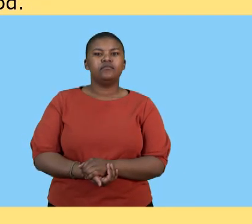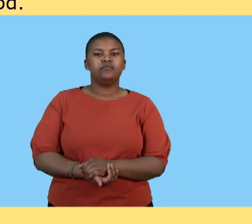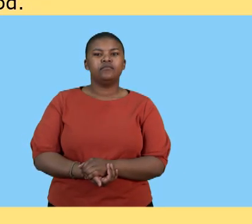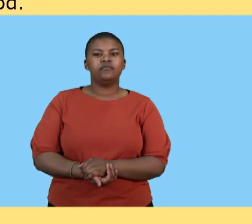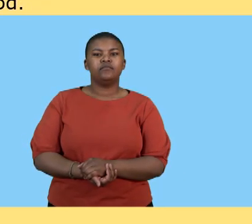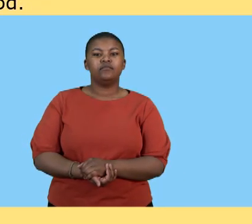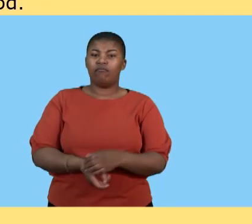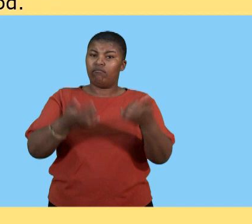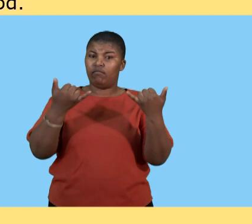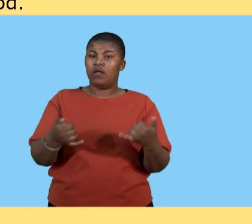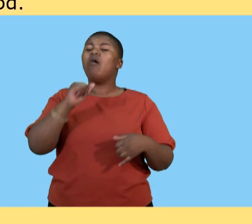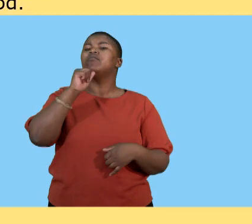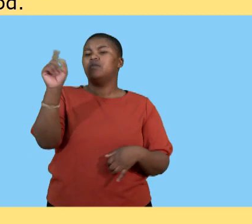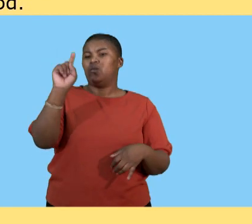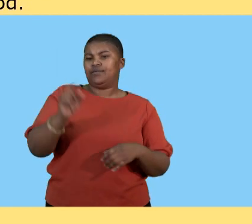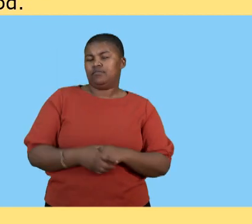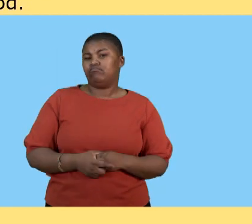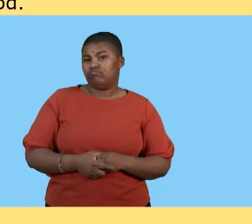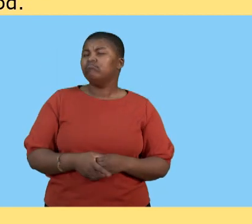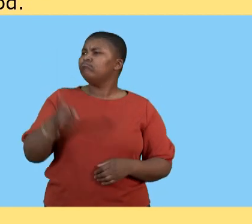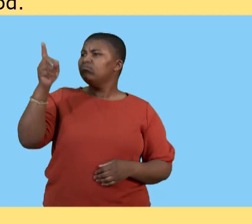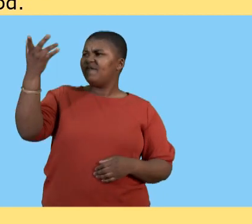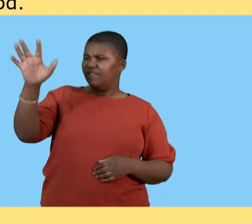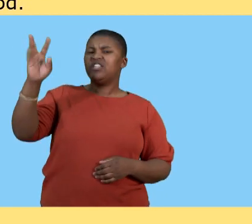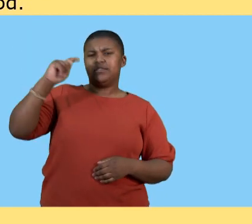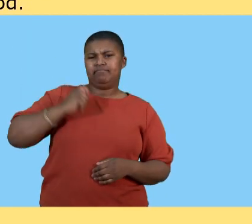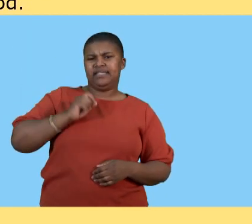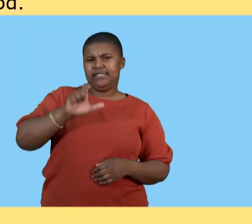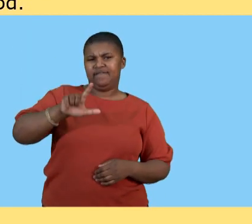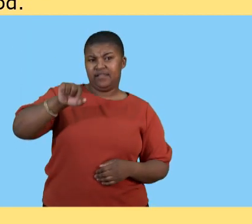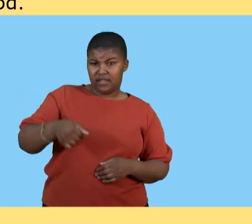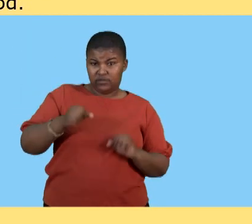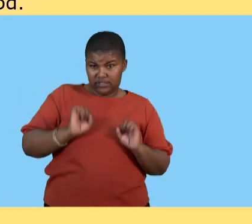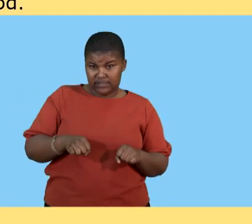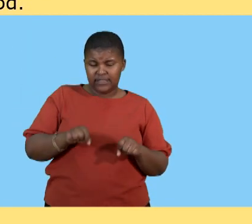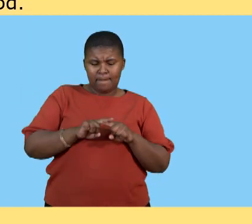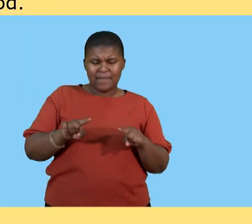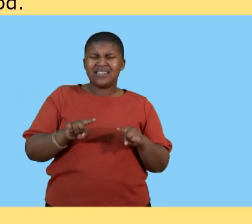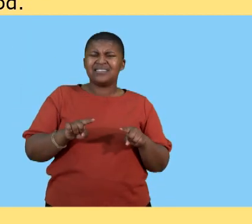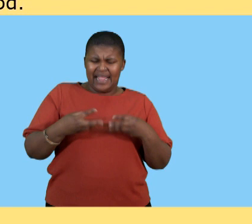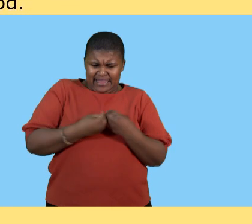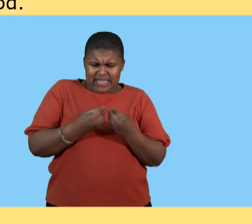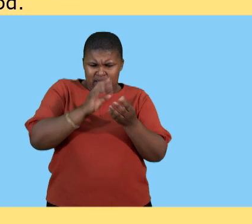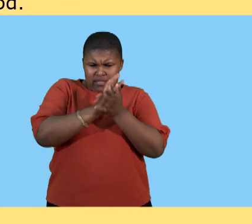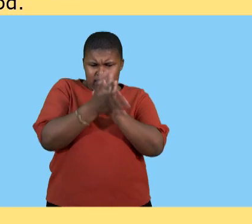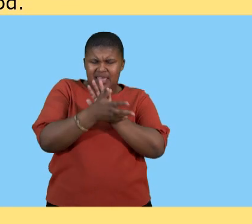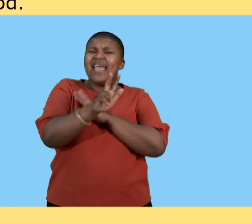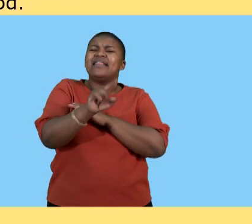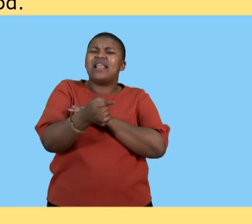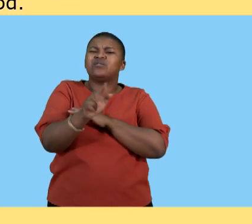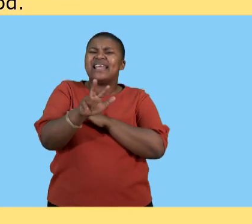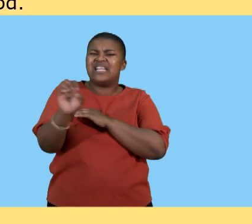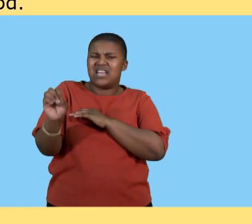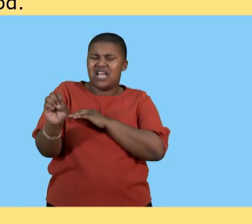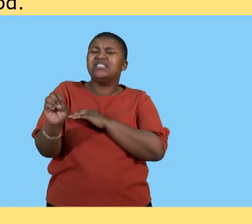The next place is to now say, if they have covered us for 7,000, yet the stock was